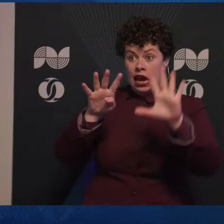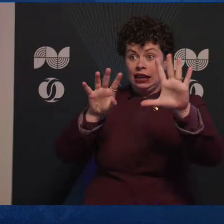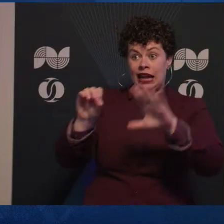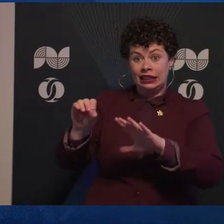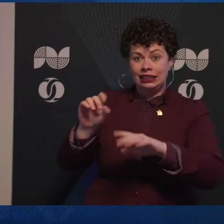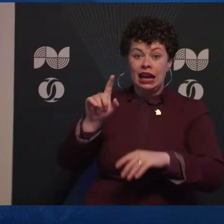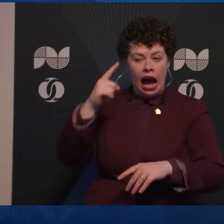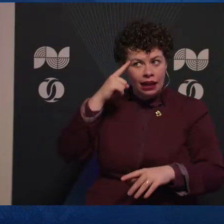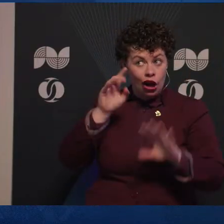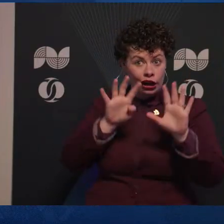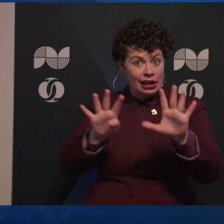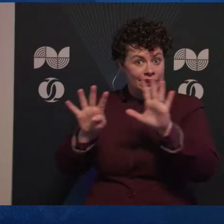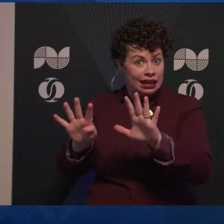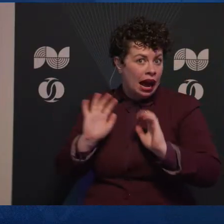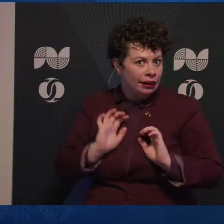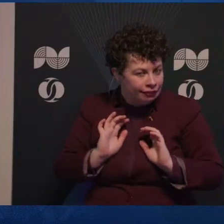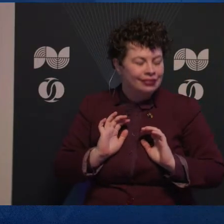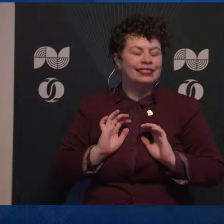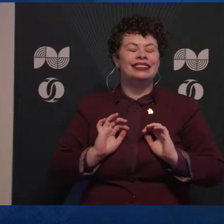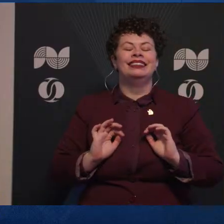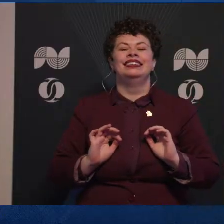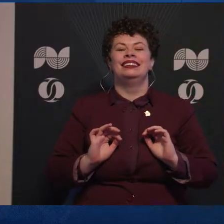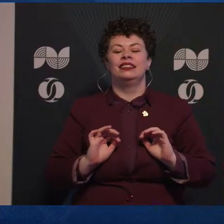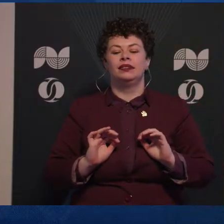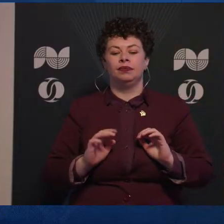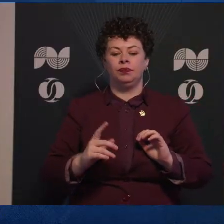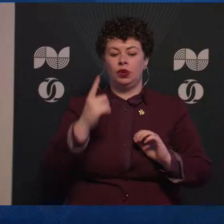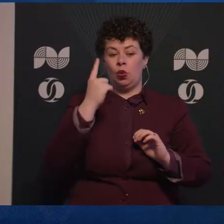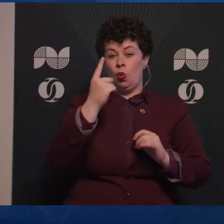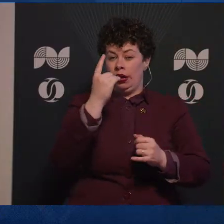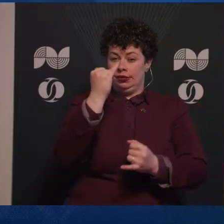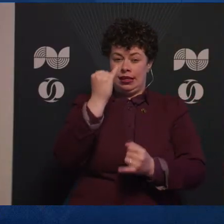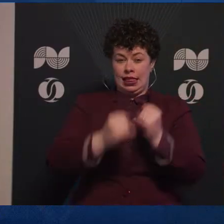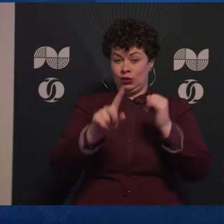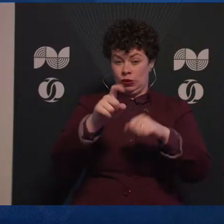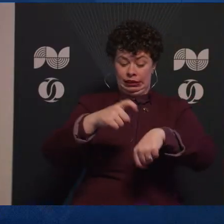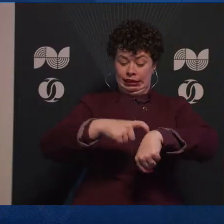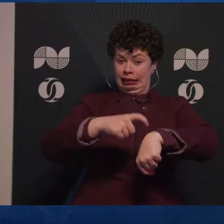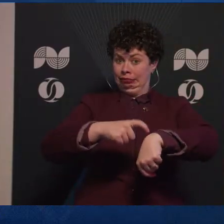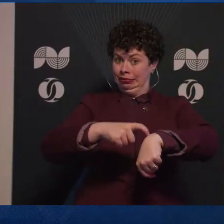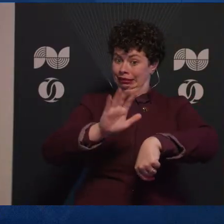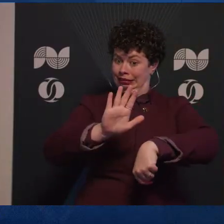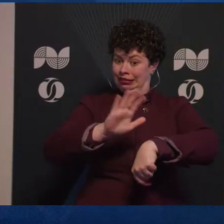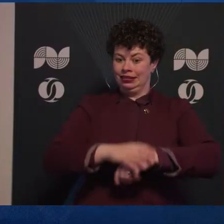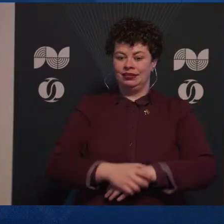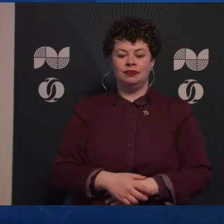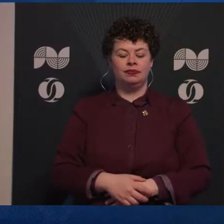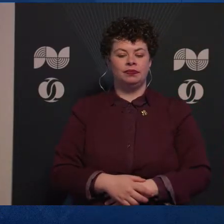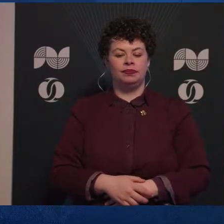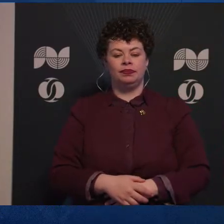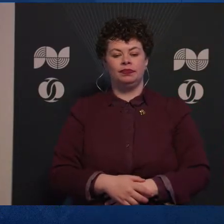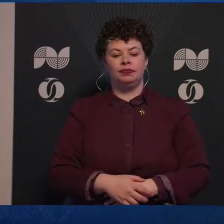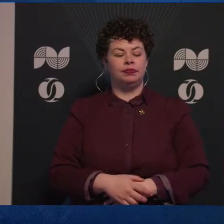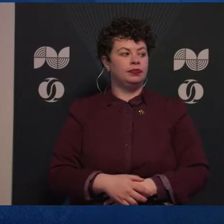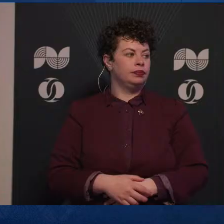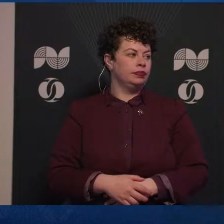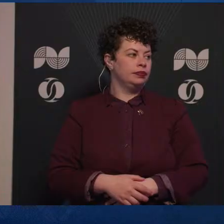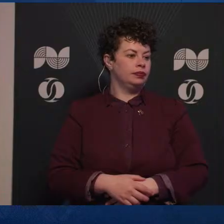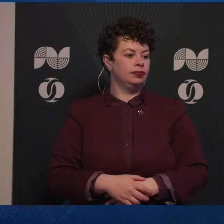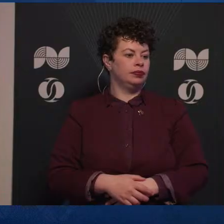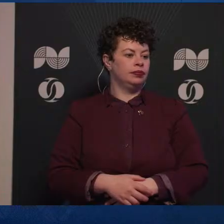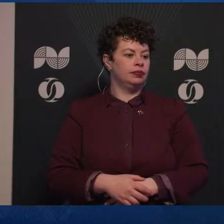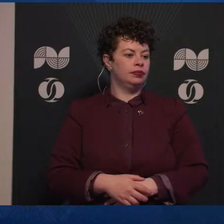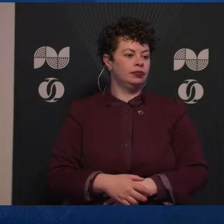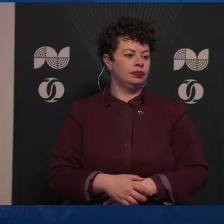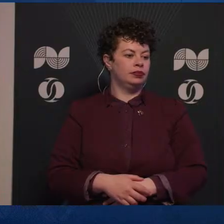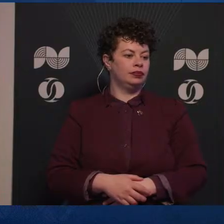joke. Okay, one more very quick question, because we're almost out of time. And Elisabetta, you had your hand up. This is